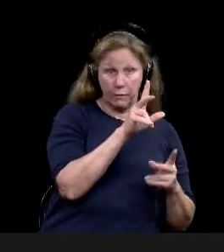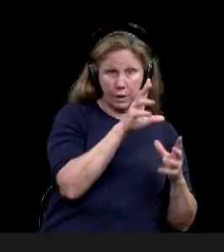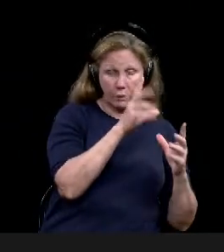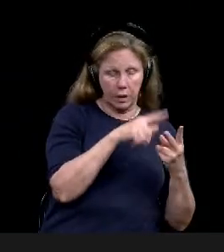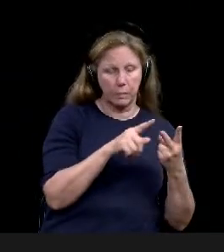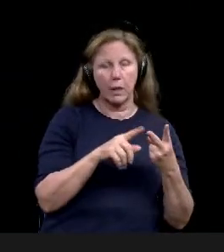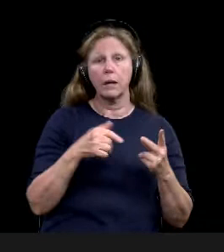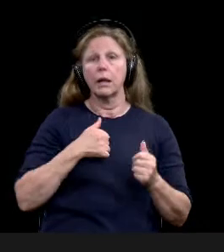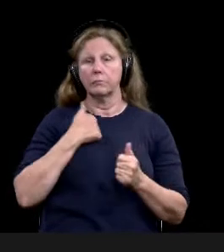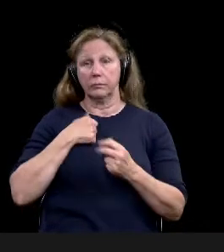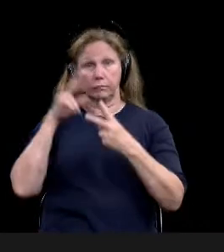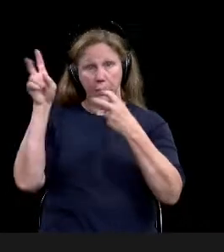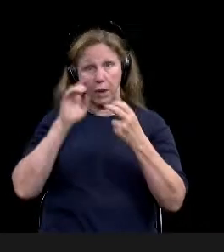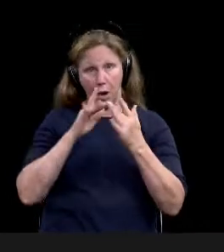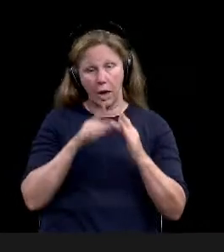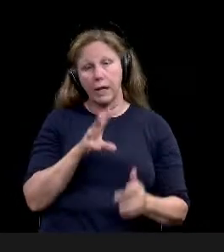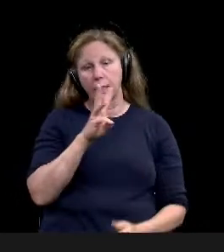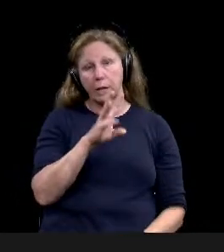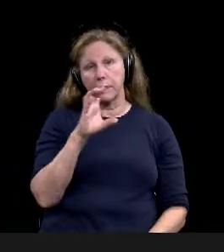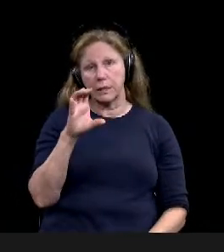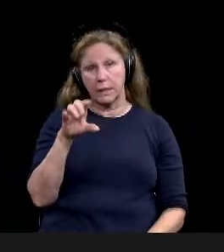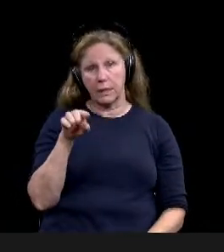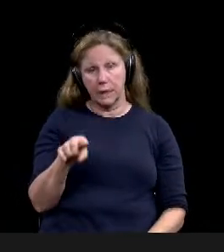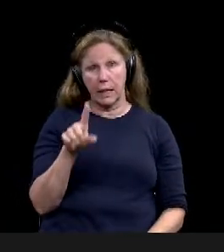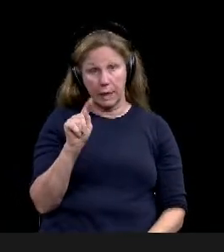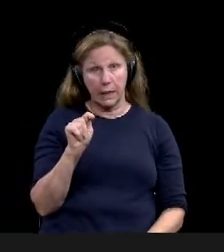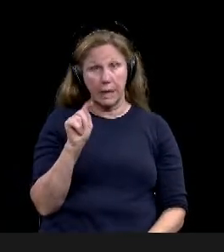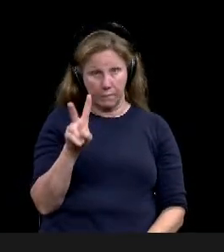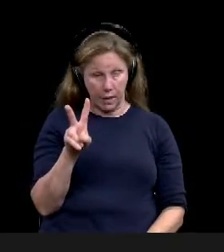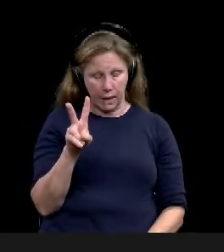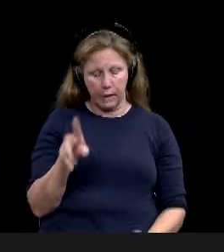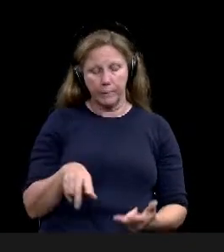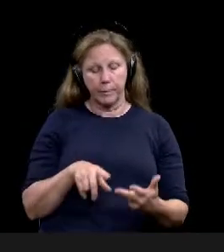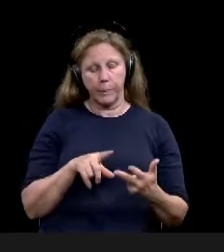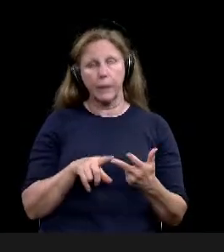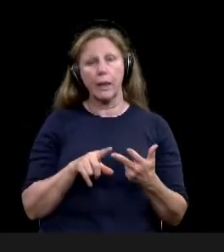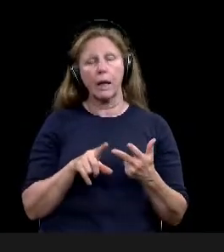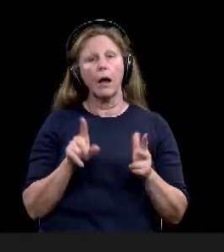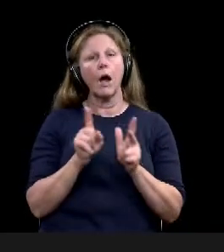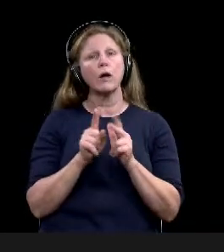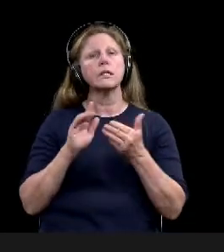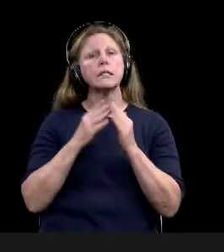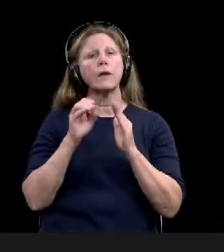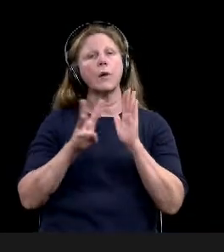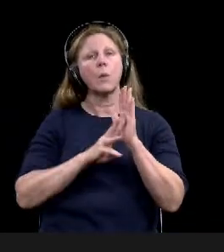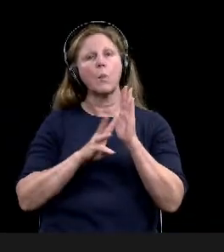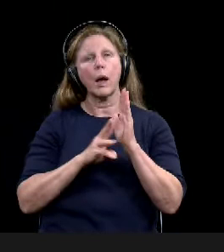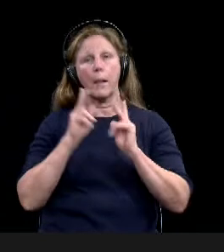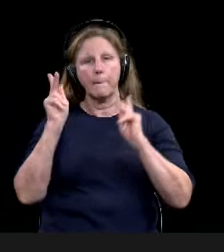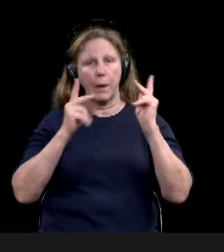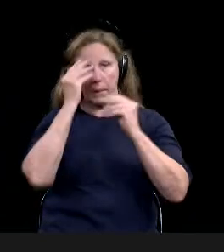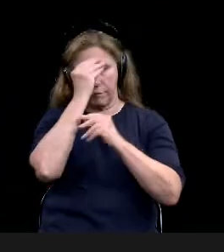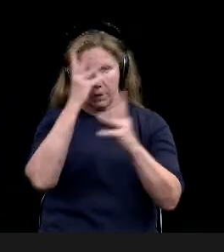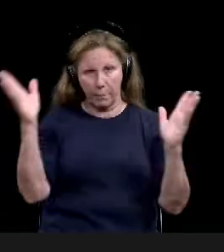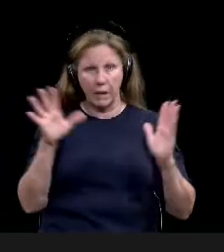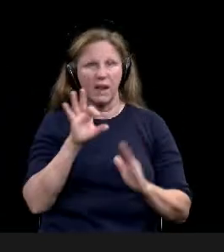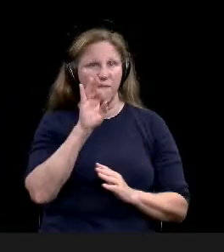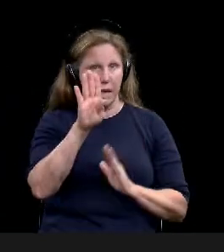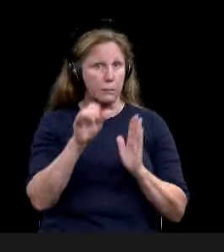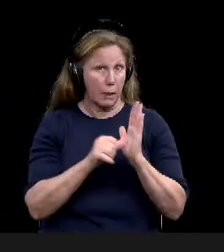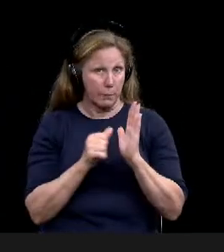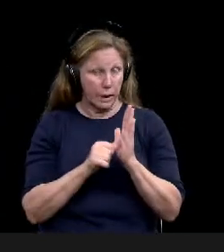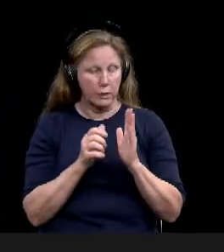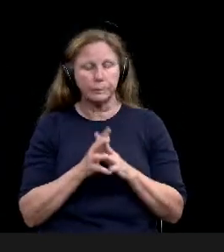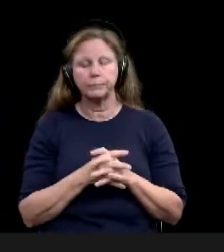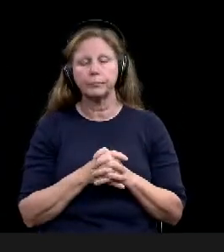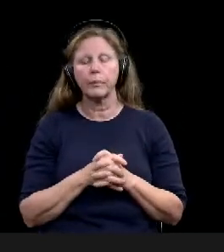Public Information Facebook page. A full Spanish version of this press conference will air on the Waco City Cable Channel and our